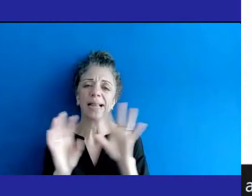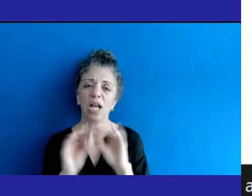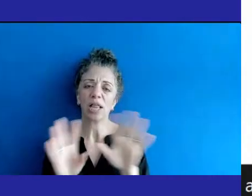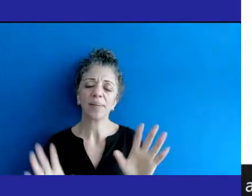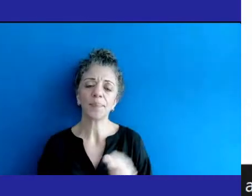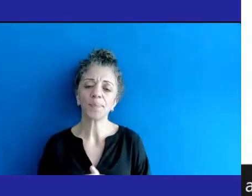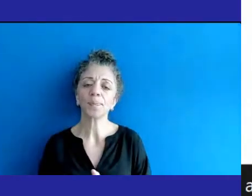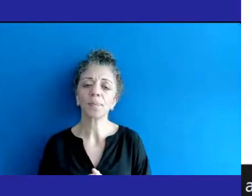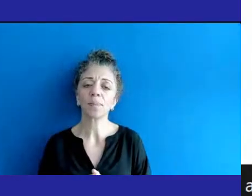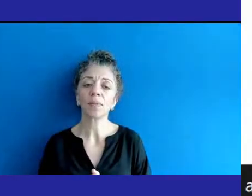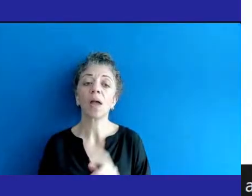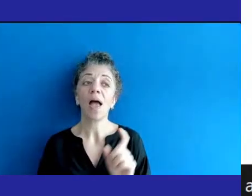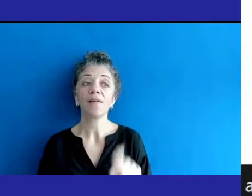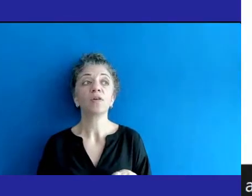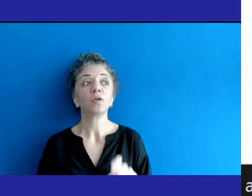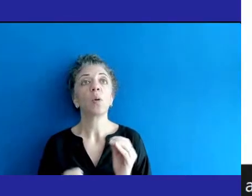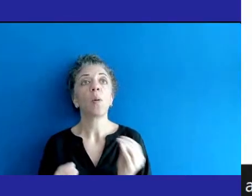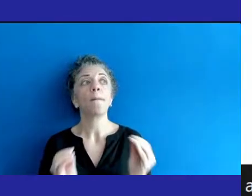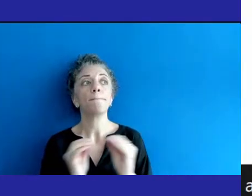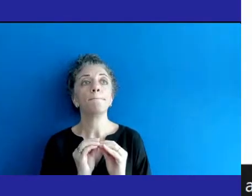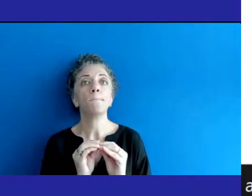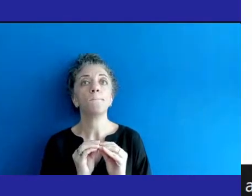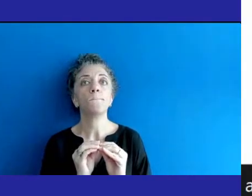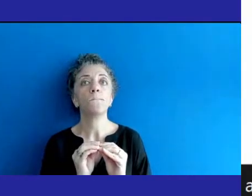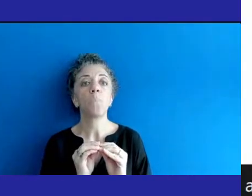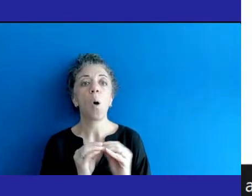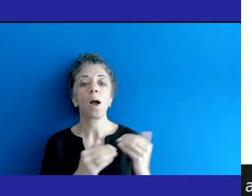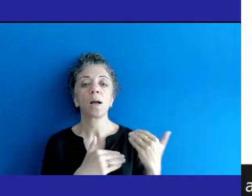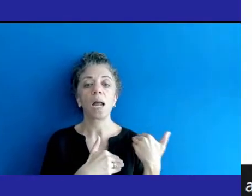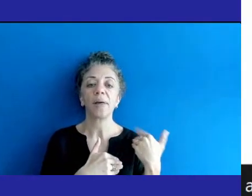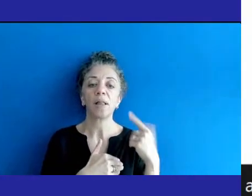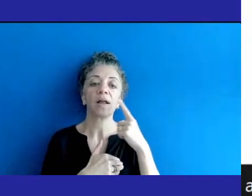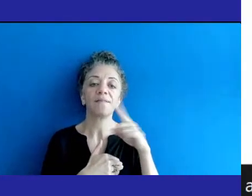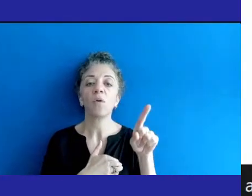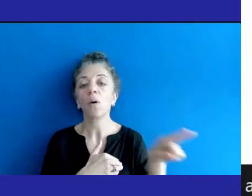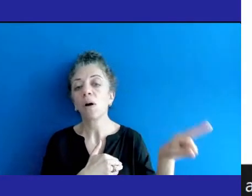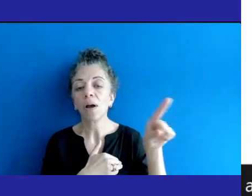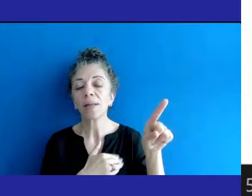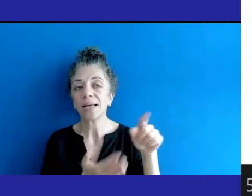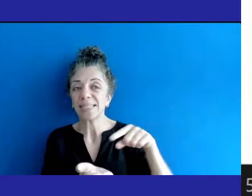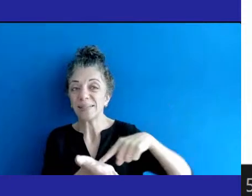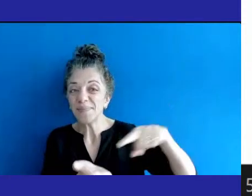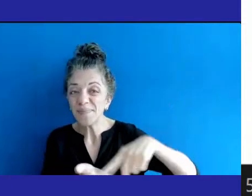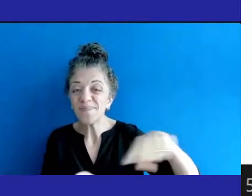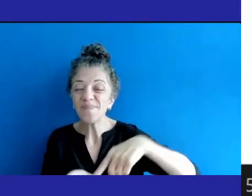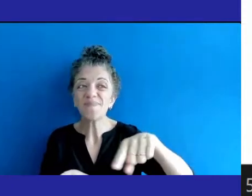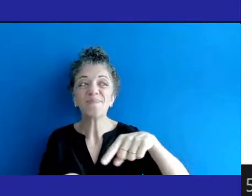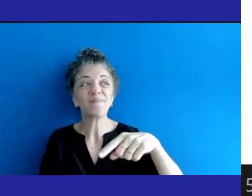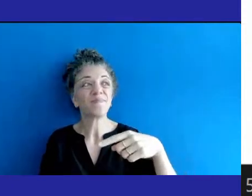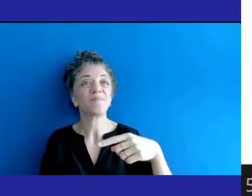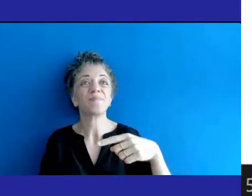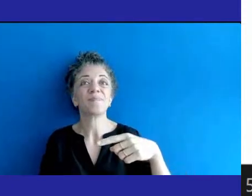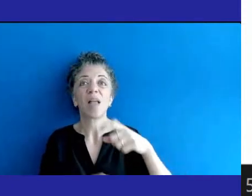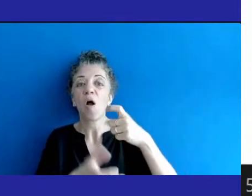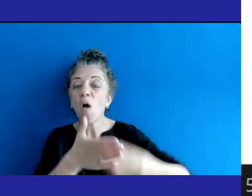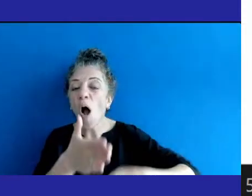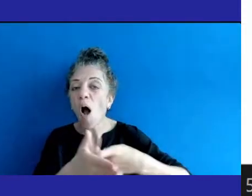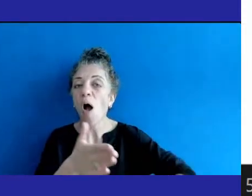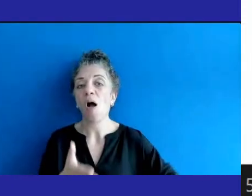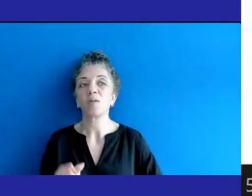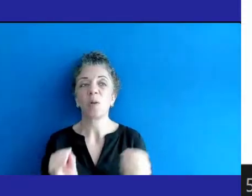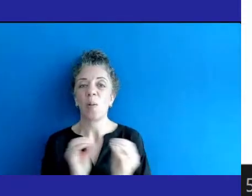for managing sessional spend, subcontract spend, and locum tenens costs, which are more expensive forms of